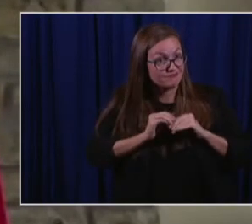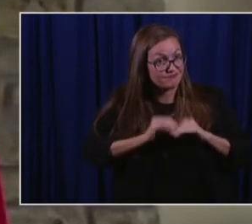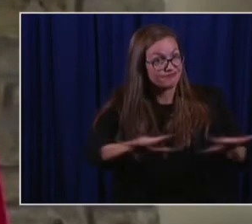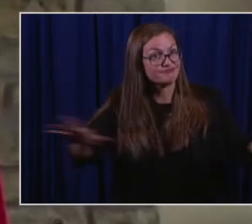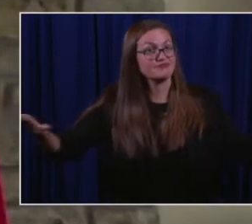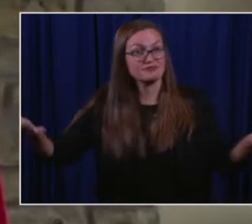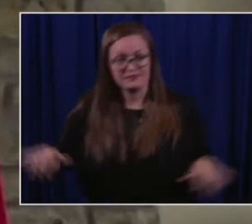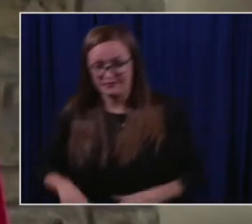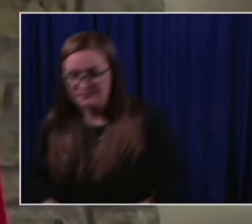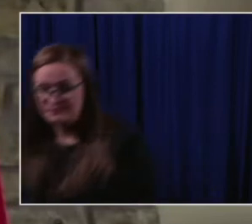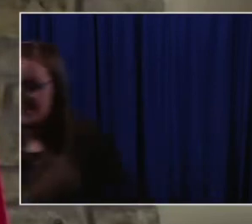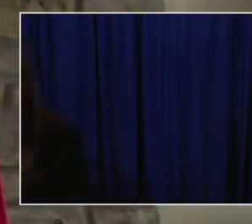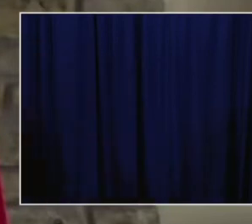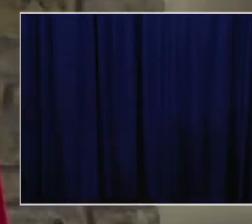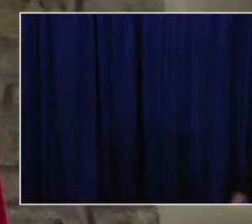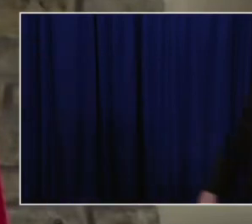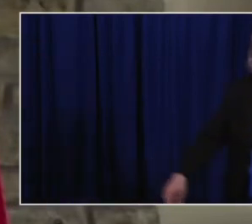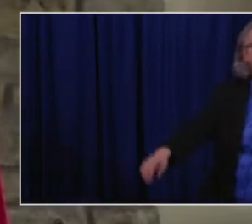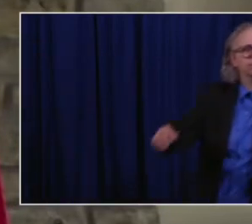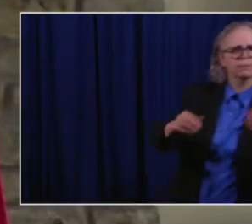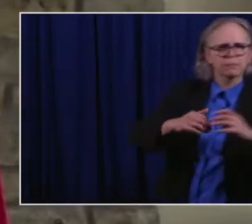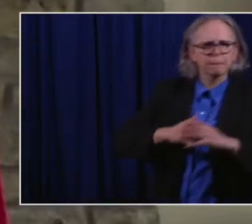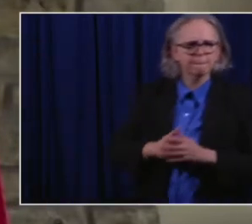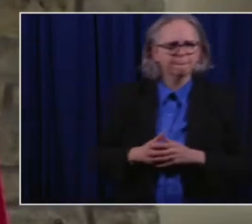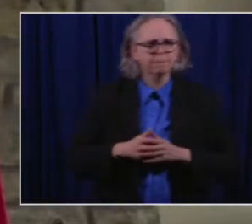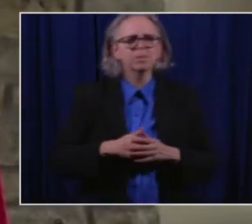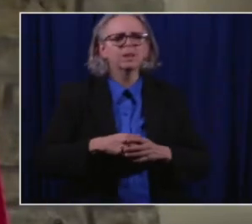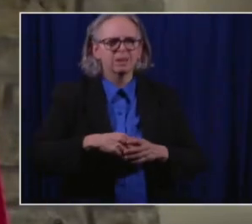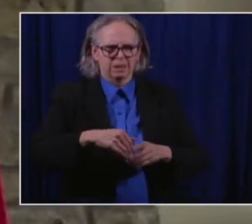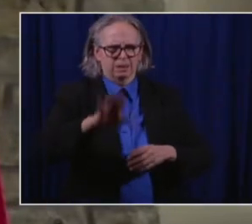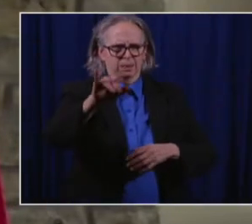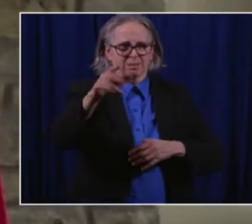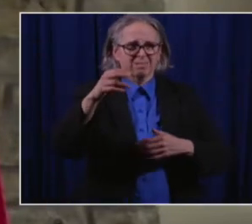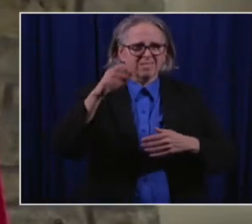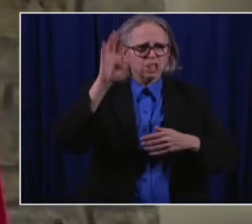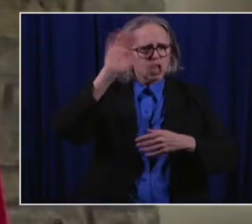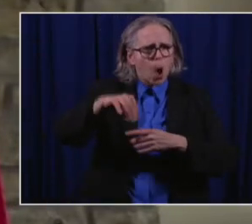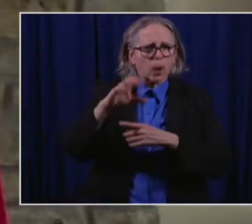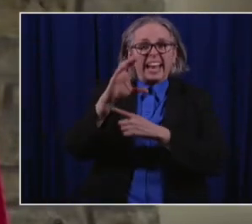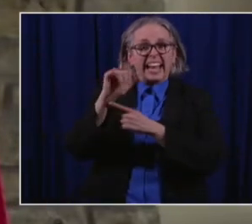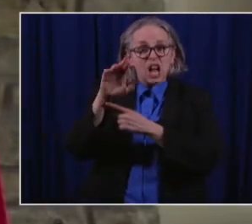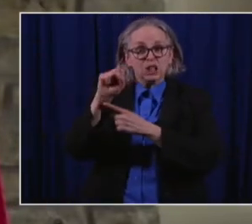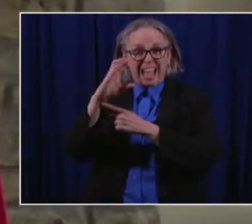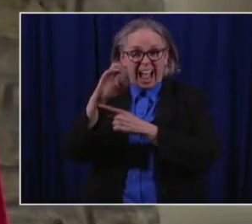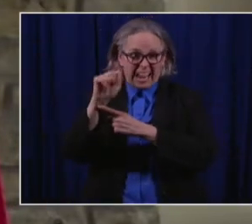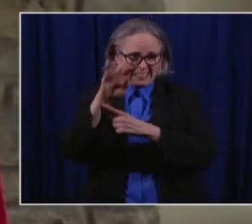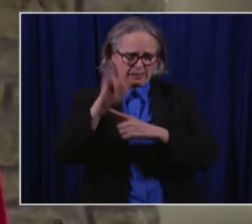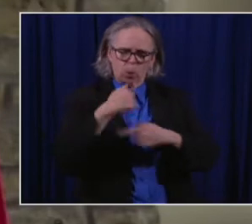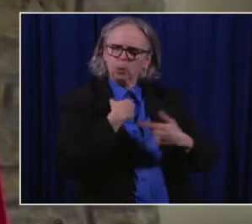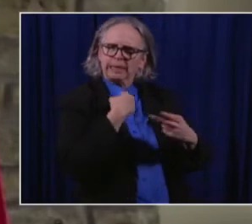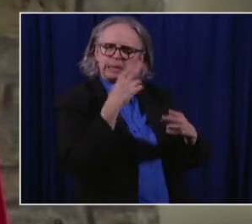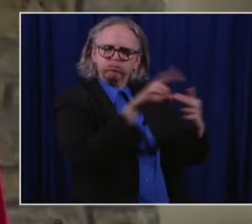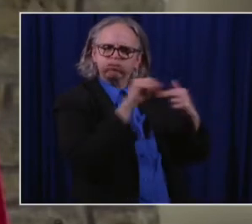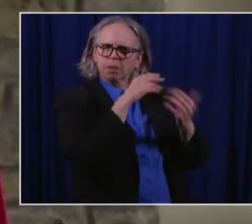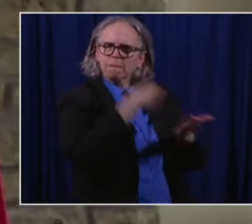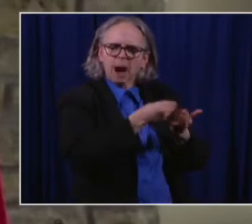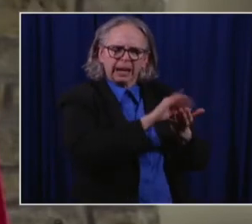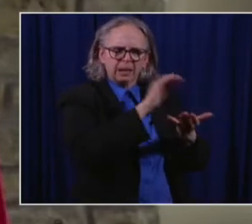dollars to assist in that. I understand it doesn't completely solve the problem. These are ongoing